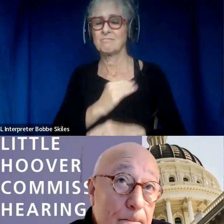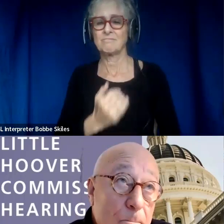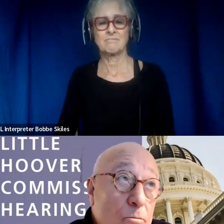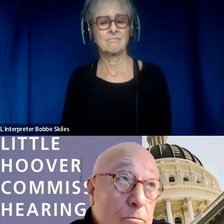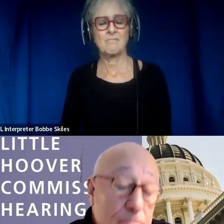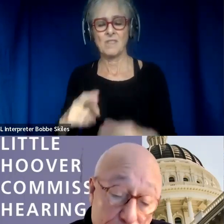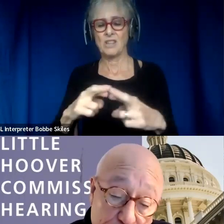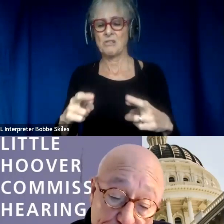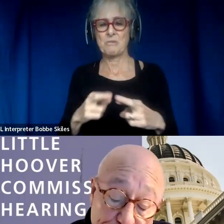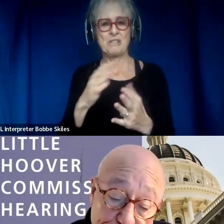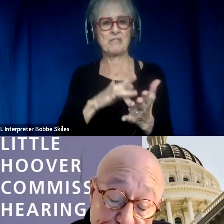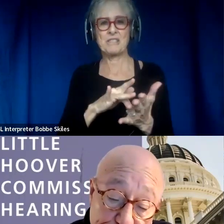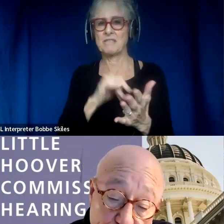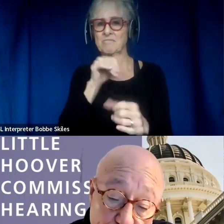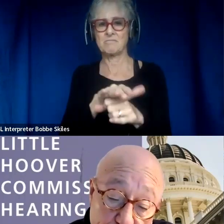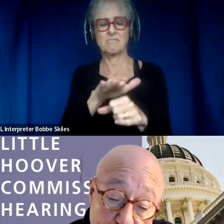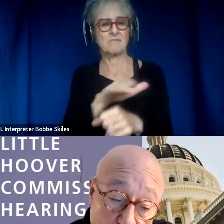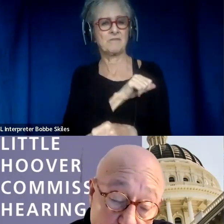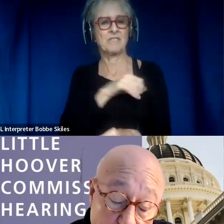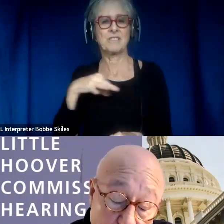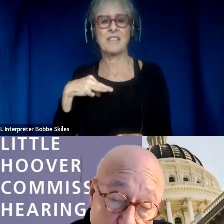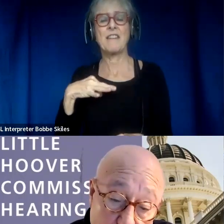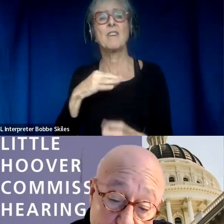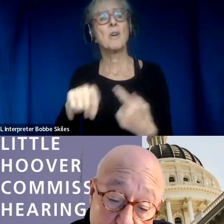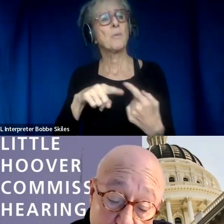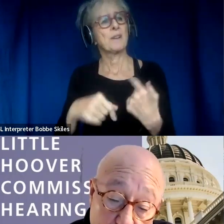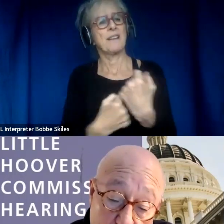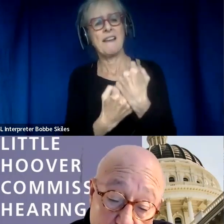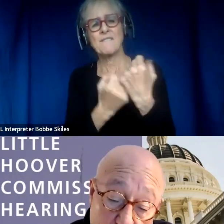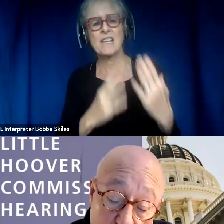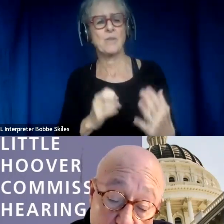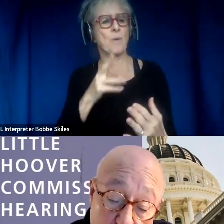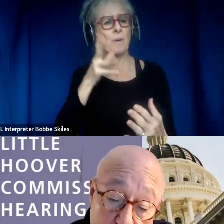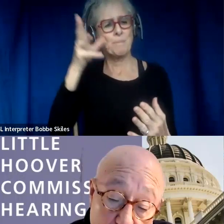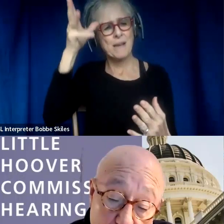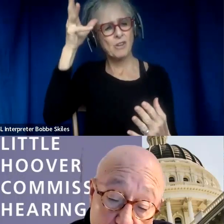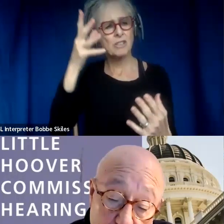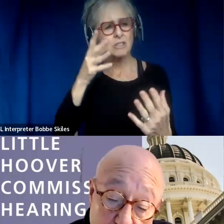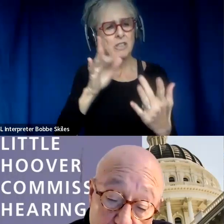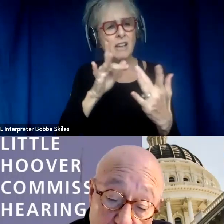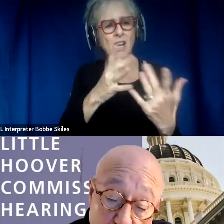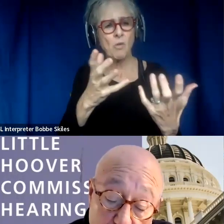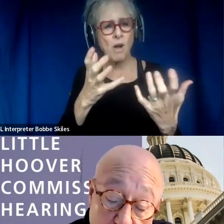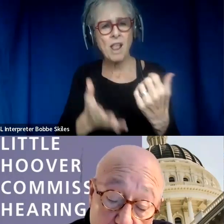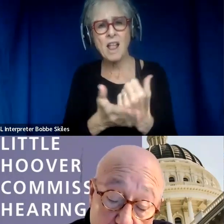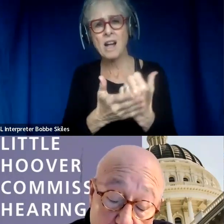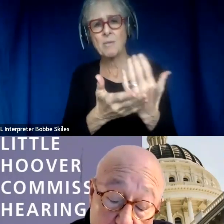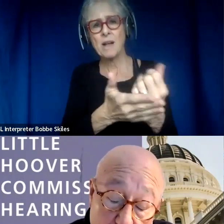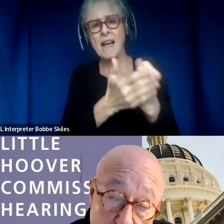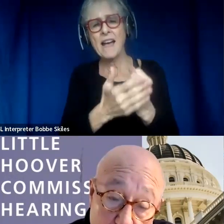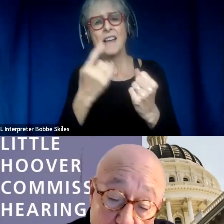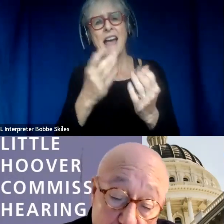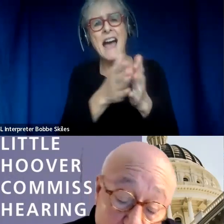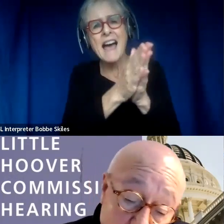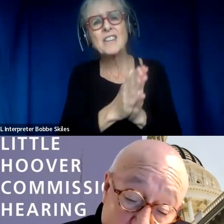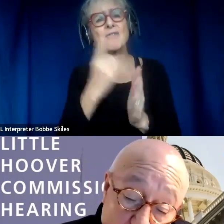center is understaffed. When an advocate or a parent reaches out to regional center for help or asks for IPP